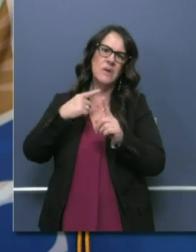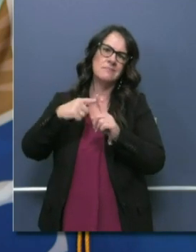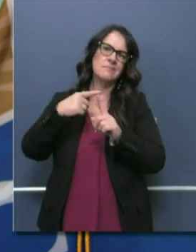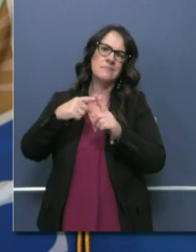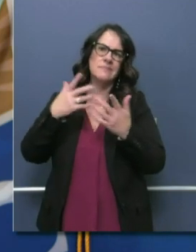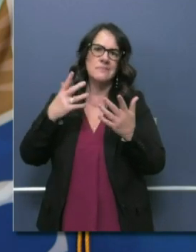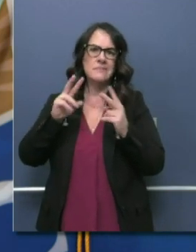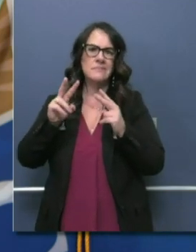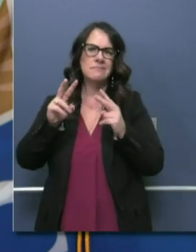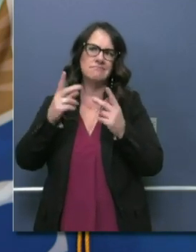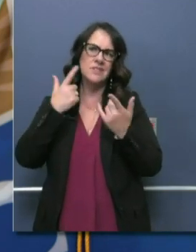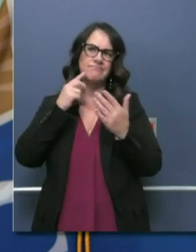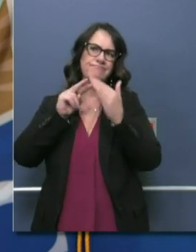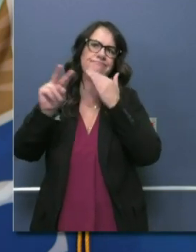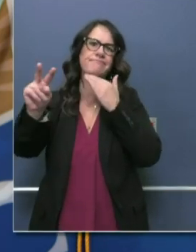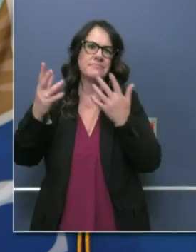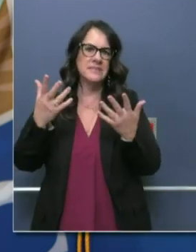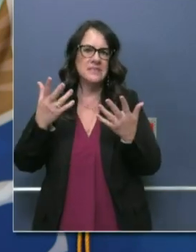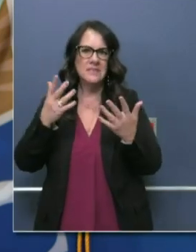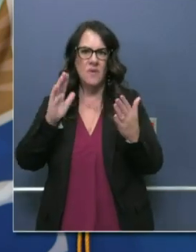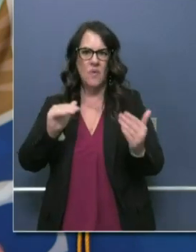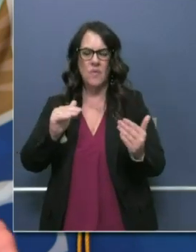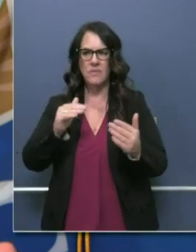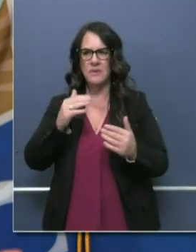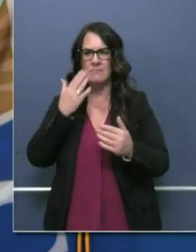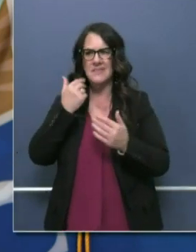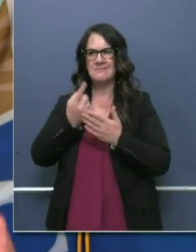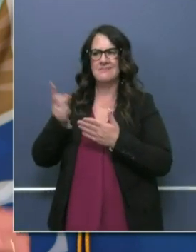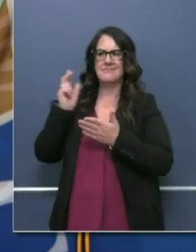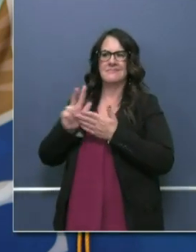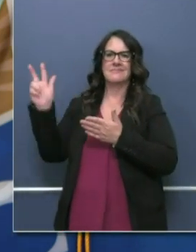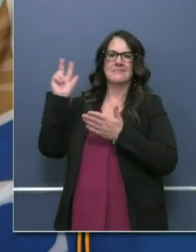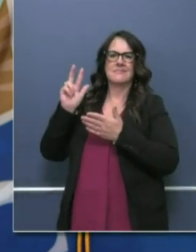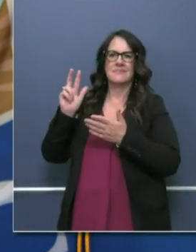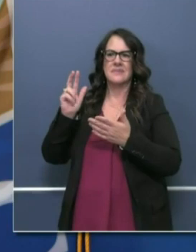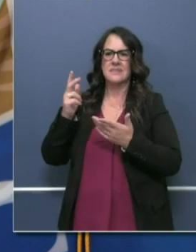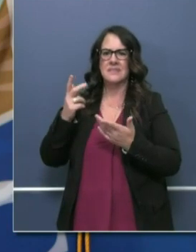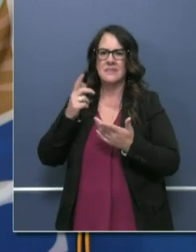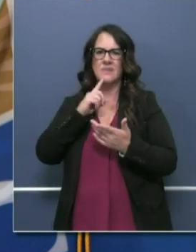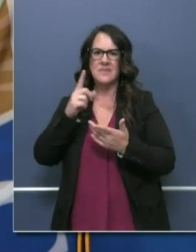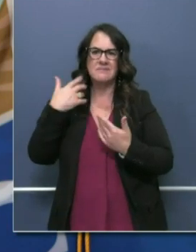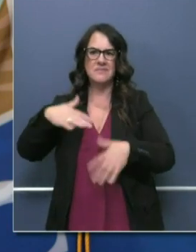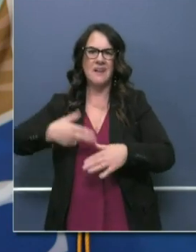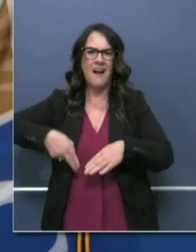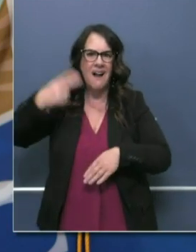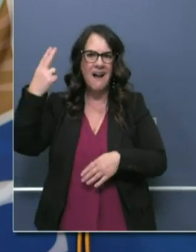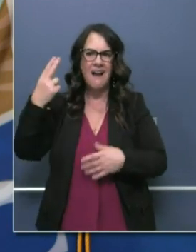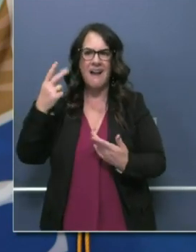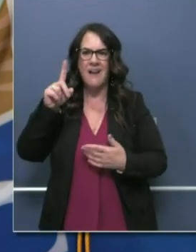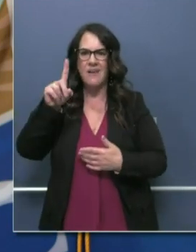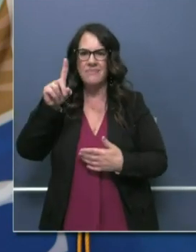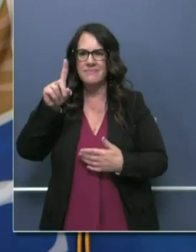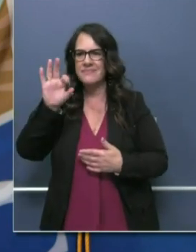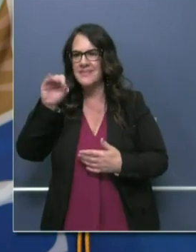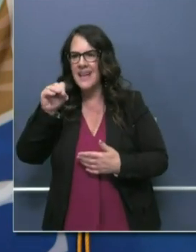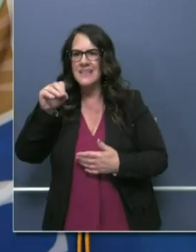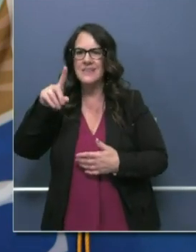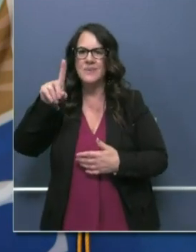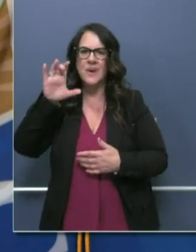deaths than previous weeks, where we've seen it in the high 90s, even low 100s. We saw a spread